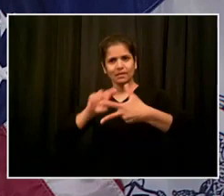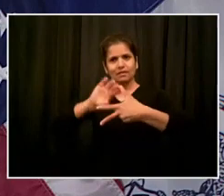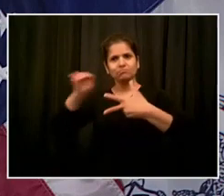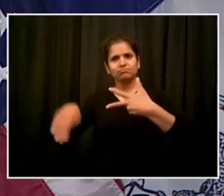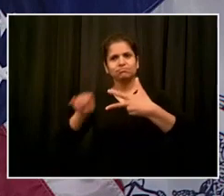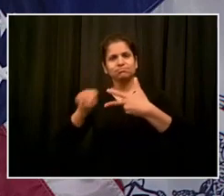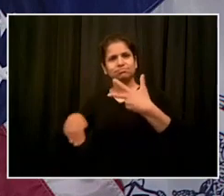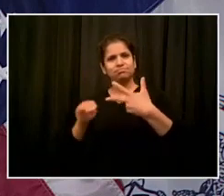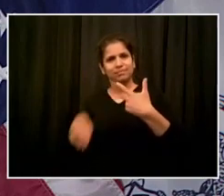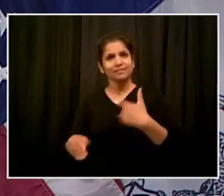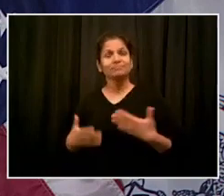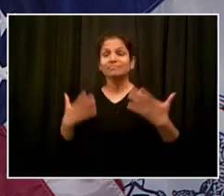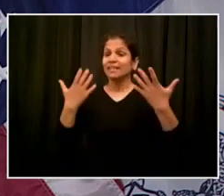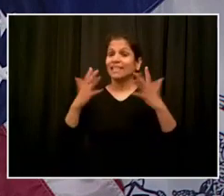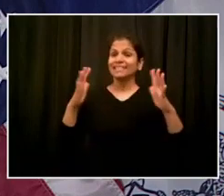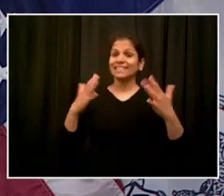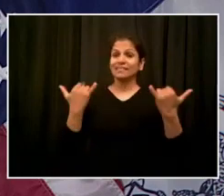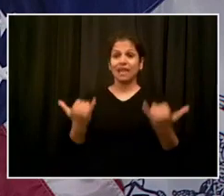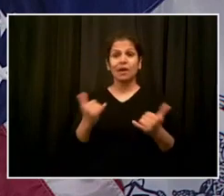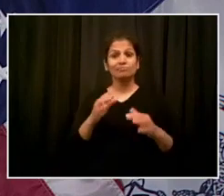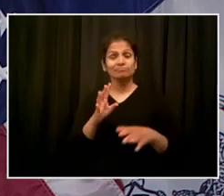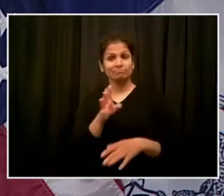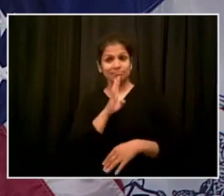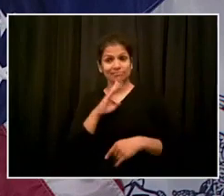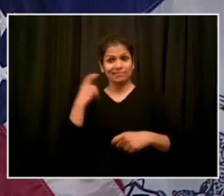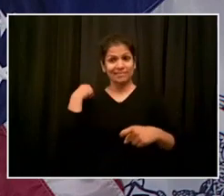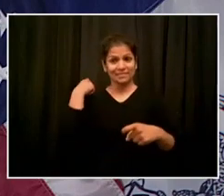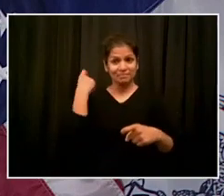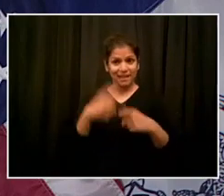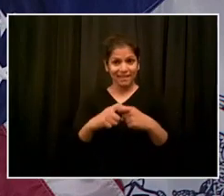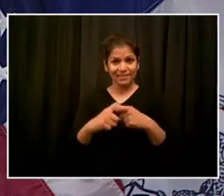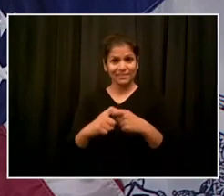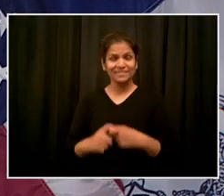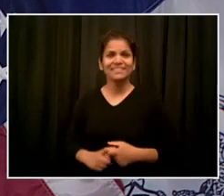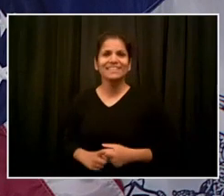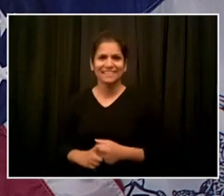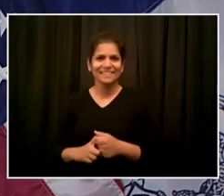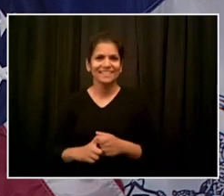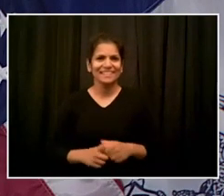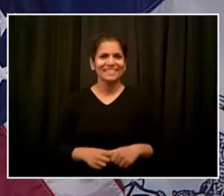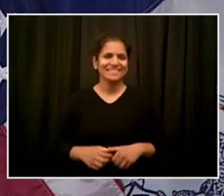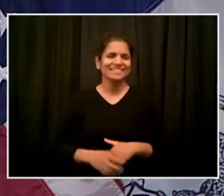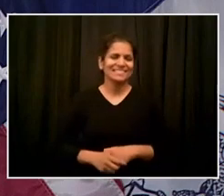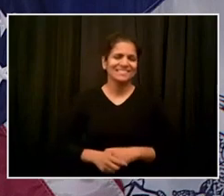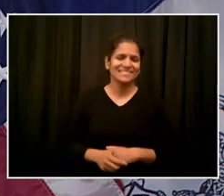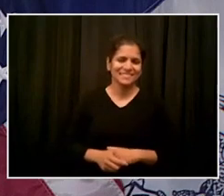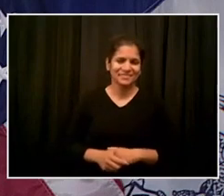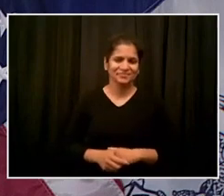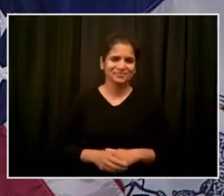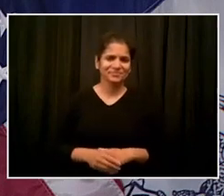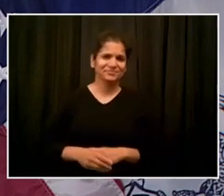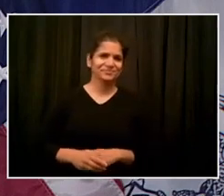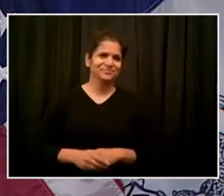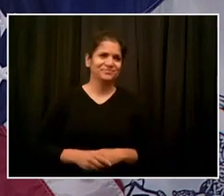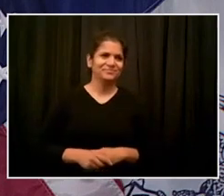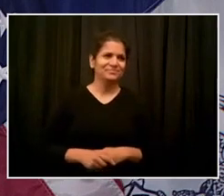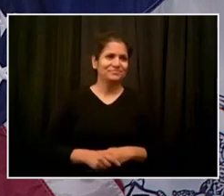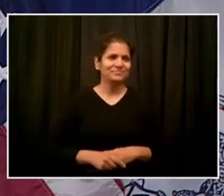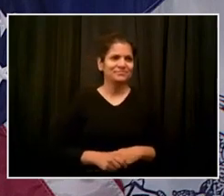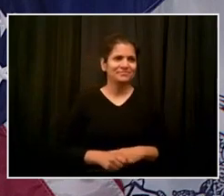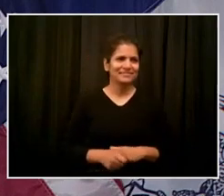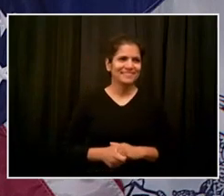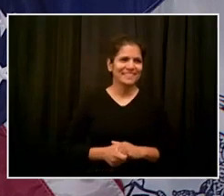Nos estamos preparando para el reinicio, pero sabemos que no será